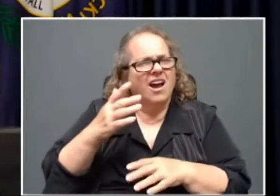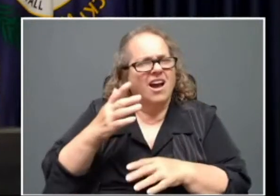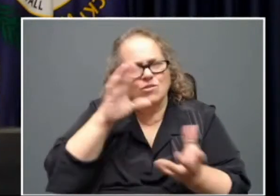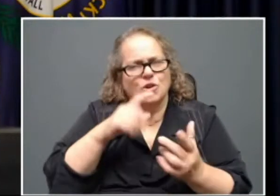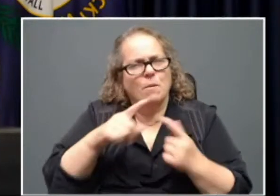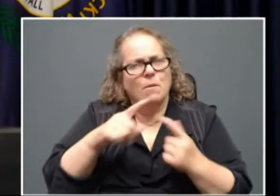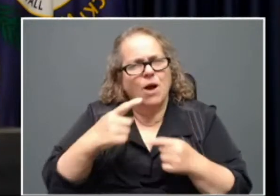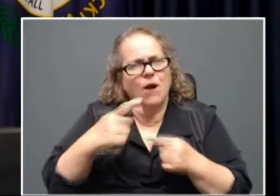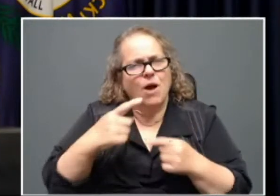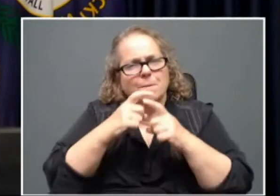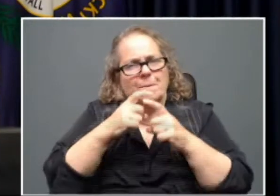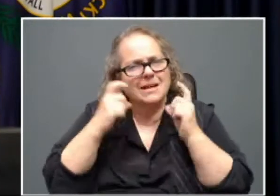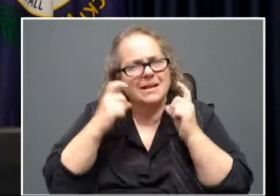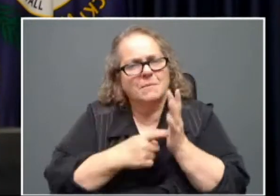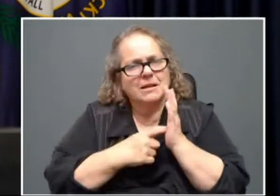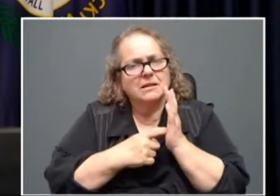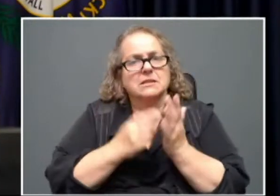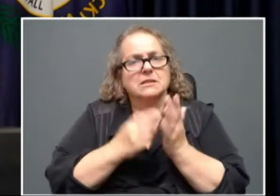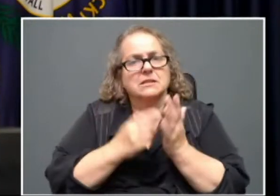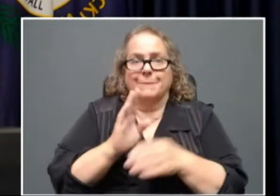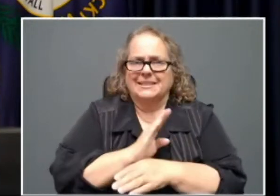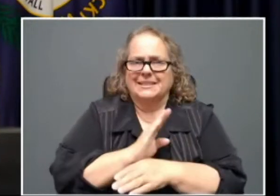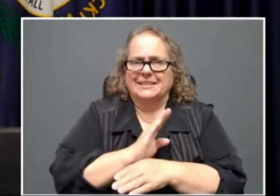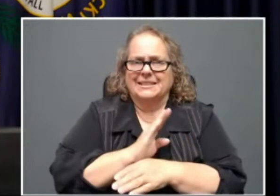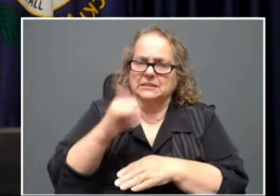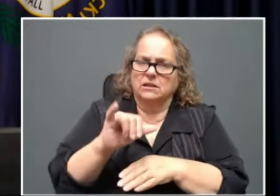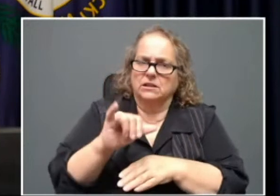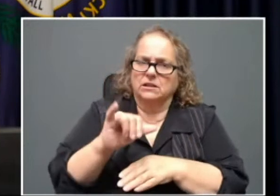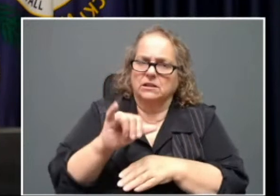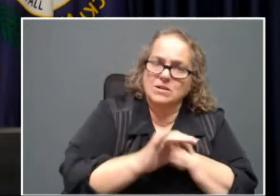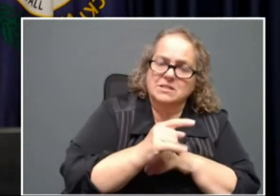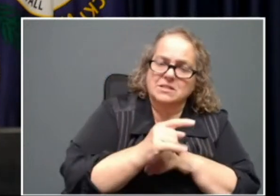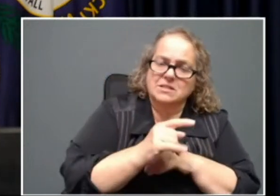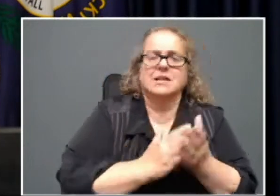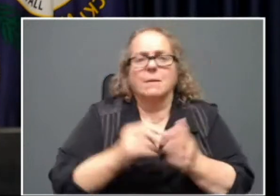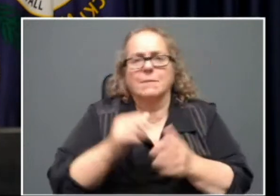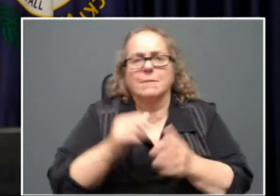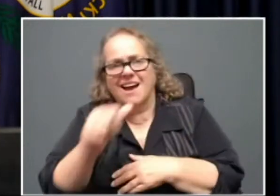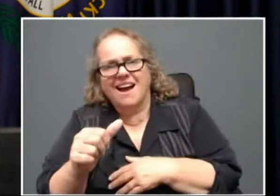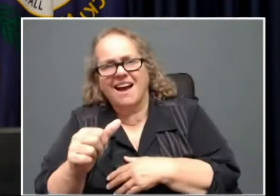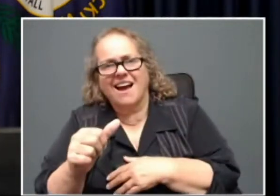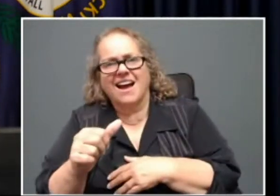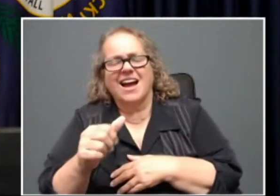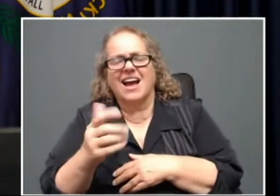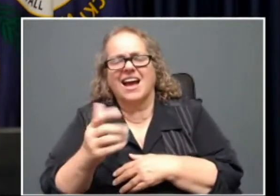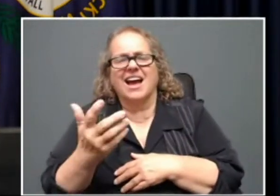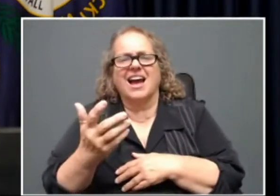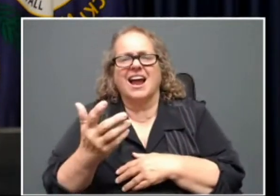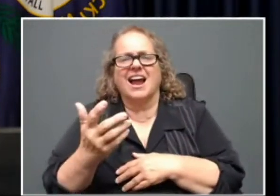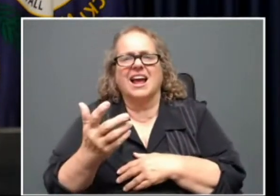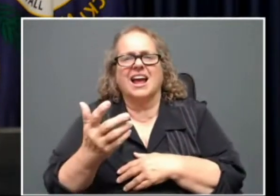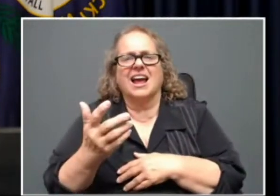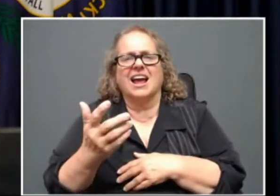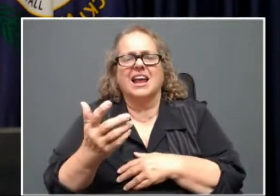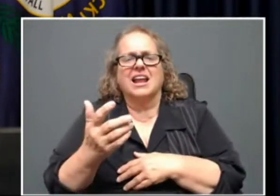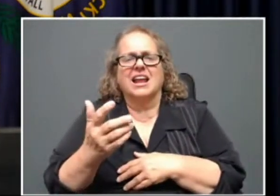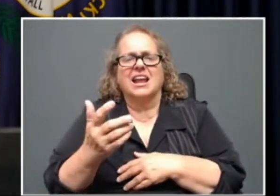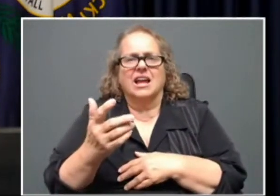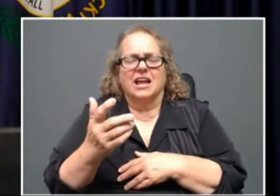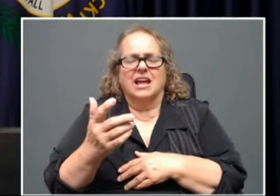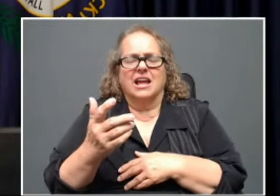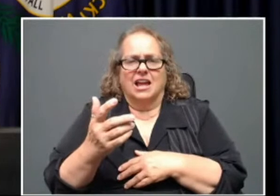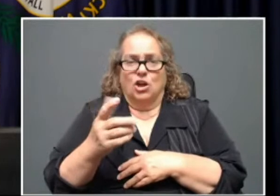and some businesses are still enforcing it, some aren't. I'm talking about retail. Do you think maybe this